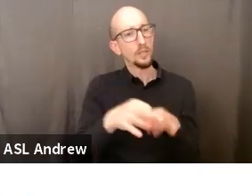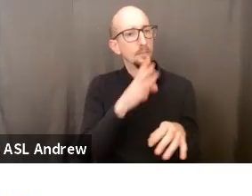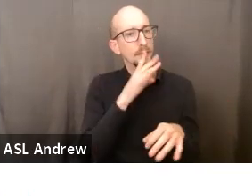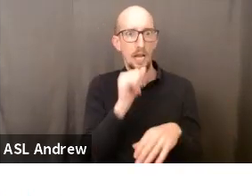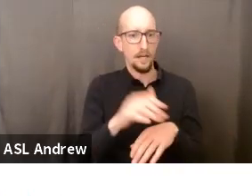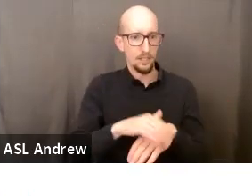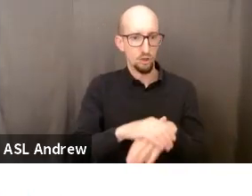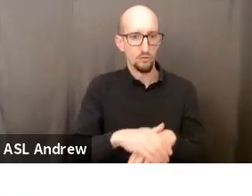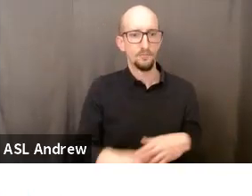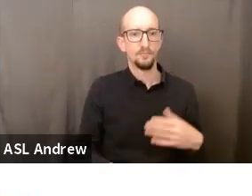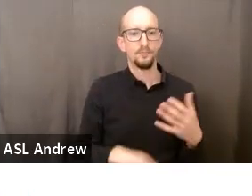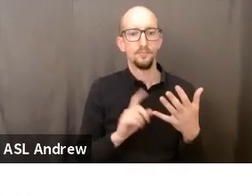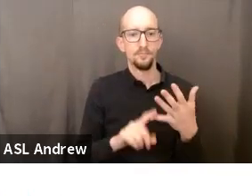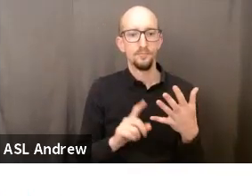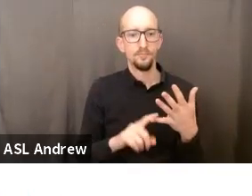points.